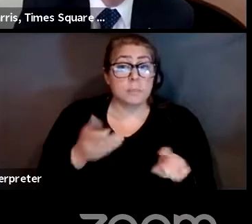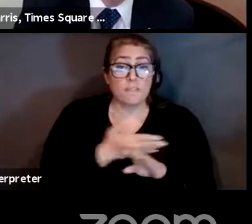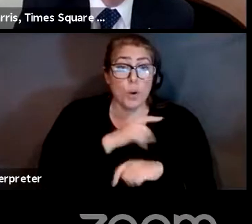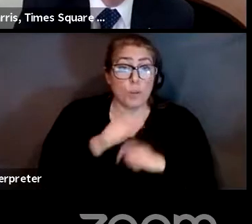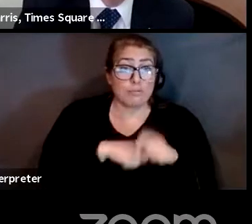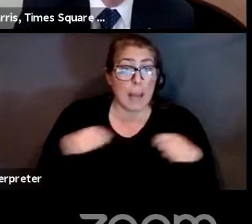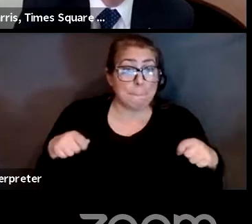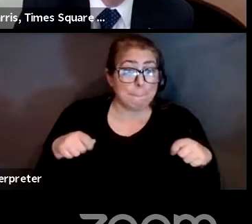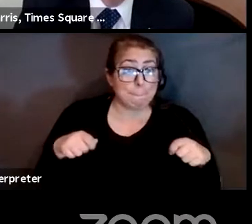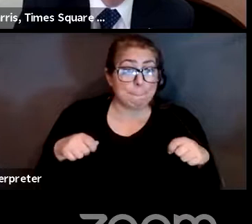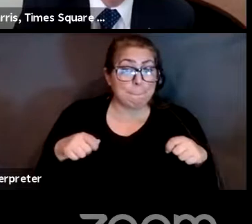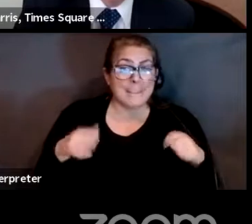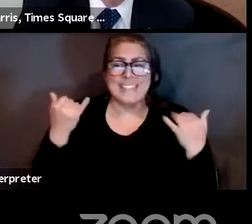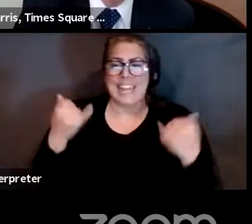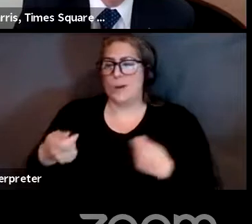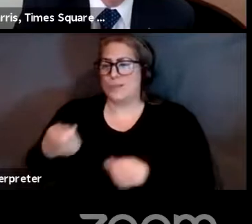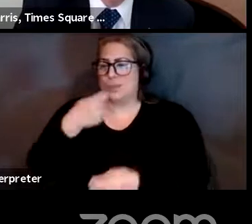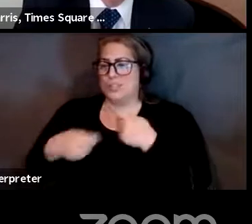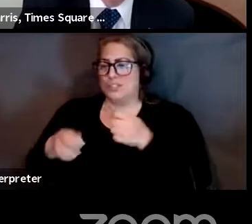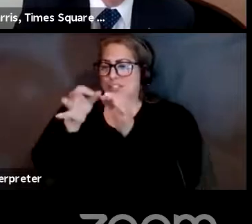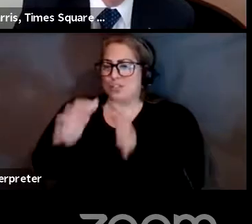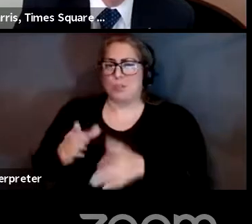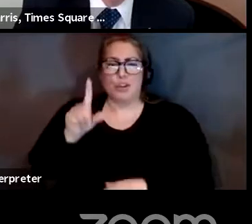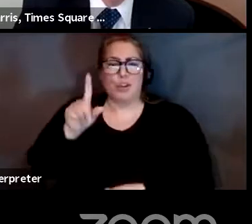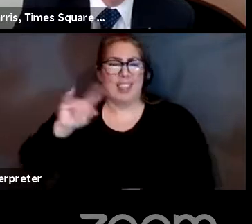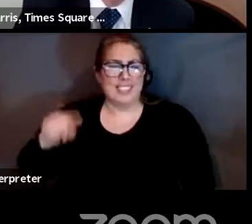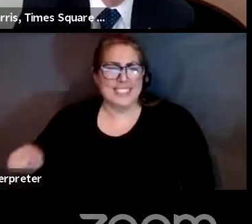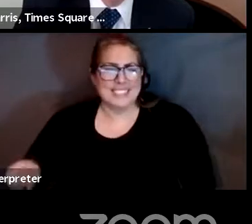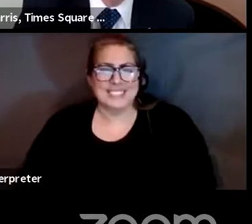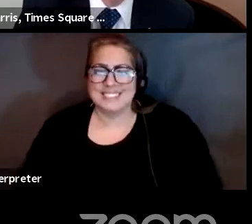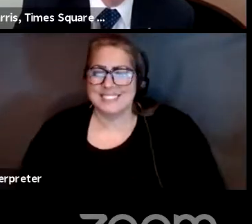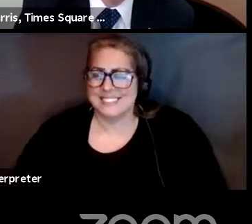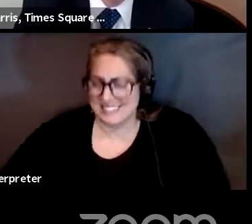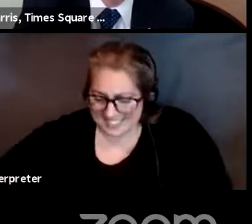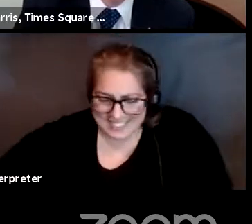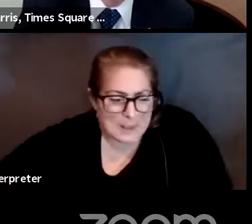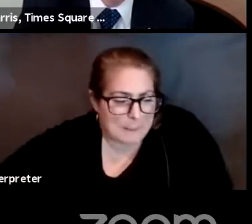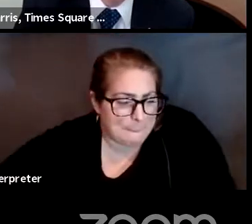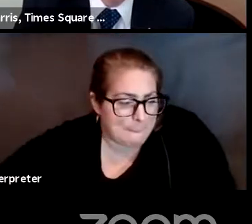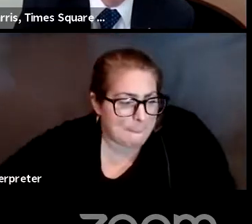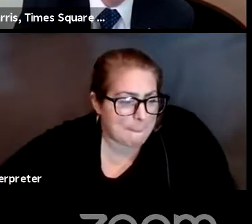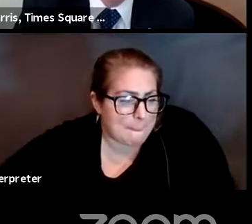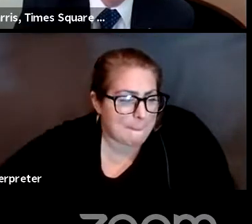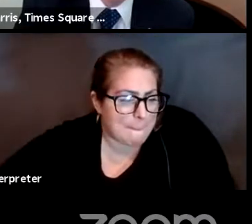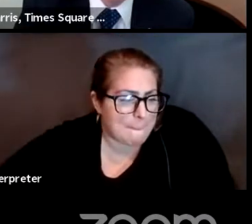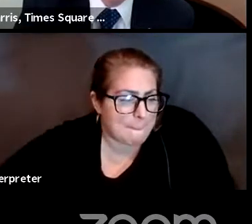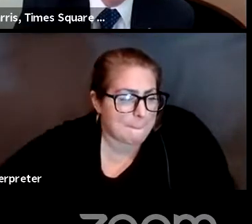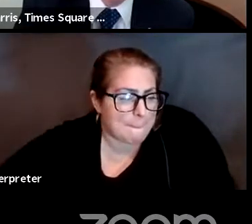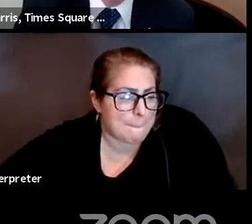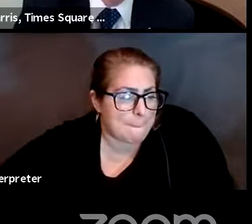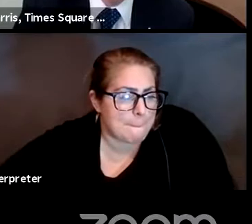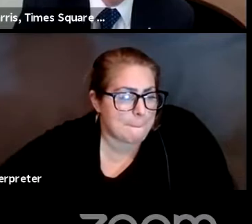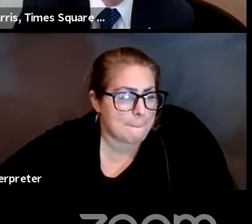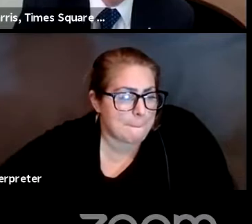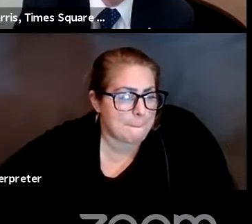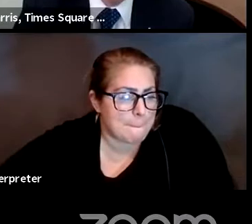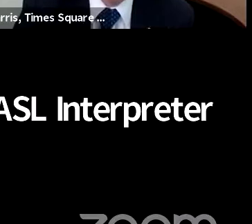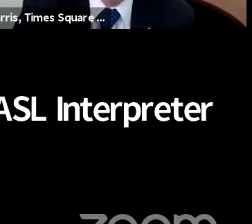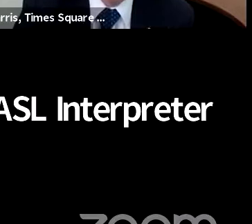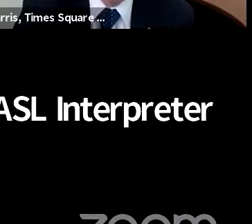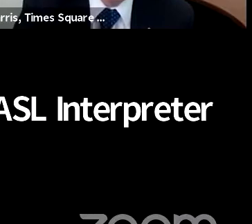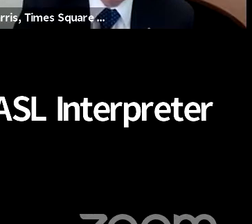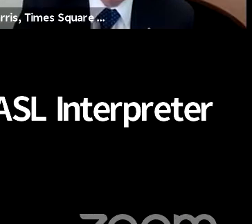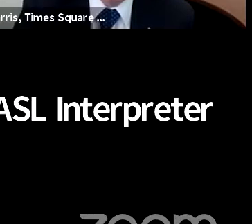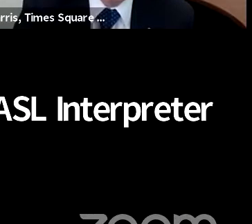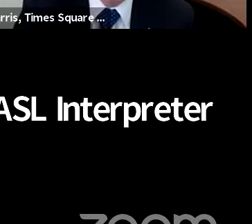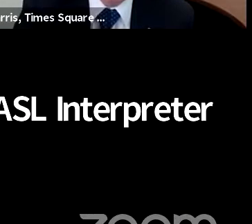goodbye? Yep. So we do have one question that we'd like to ask. Let me get to that screen. Everyone except